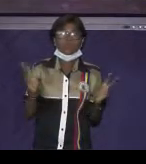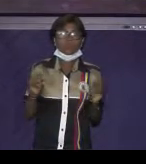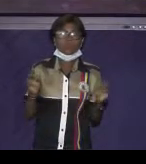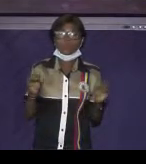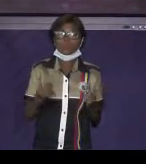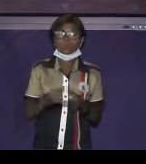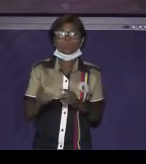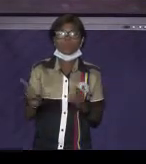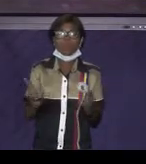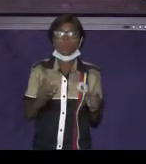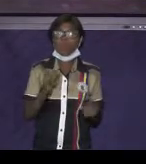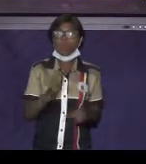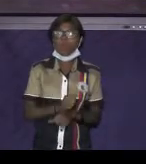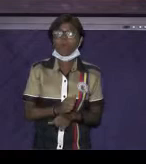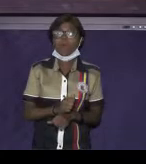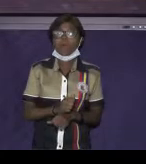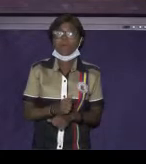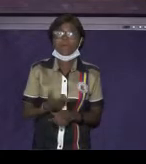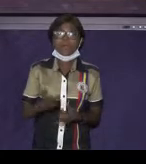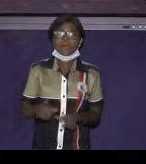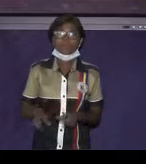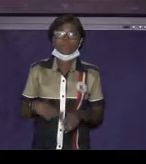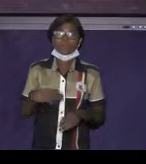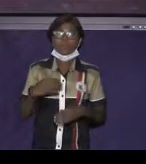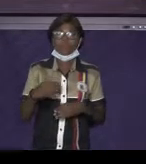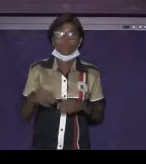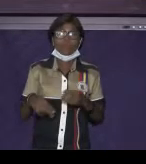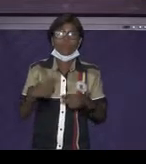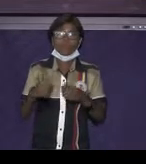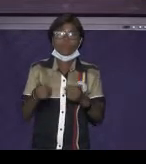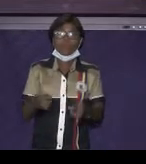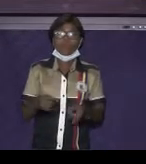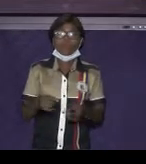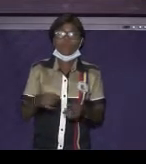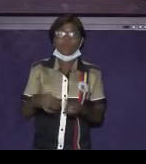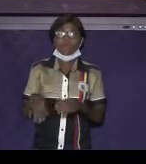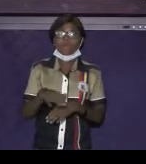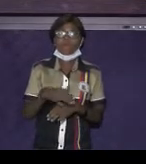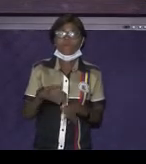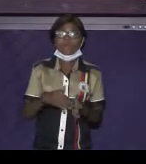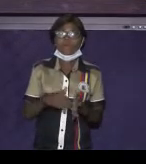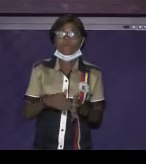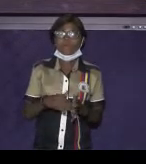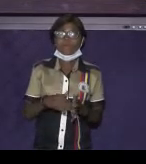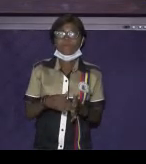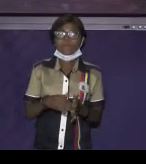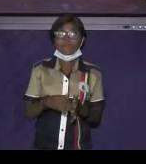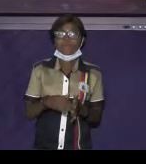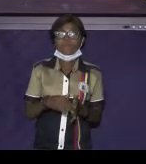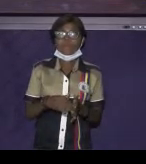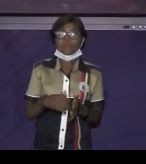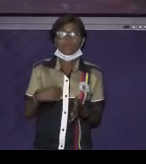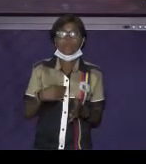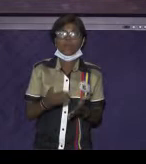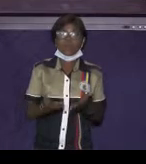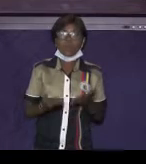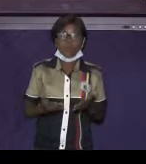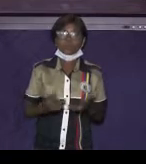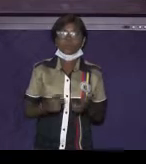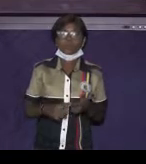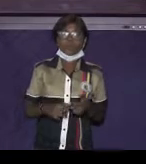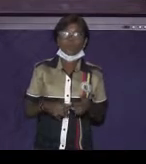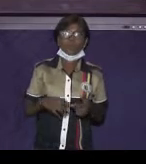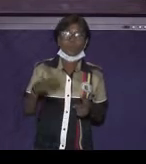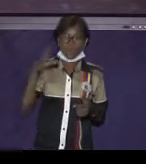work that way. So let's go run through this process again. We're given that 3 meters goes for 1 second. We want to find that